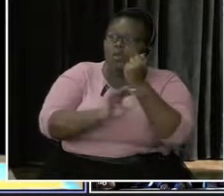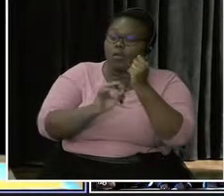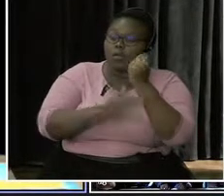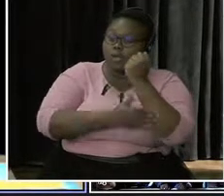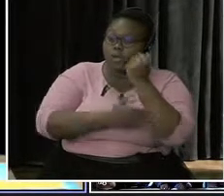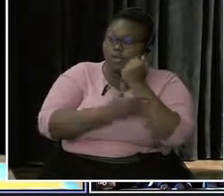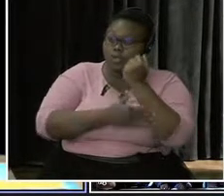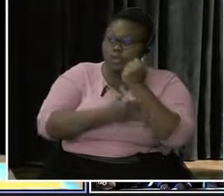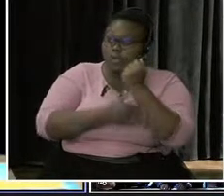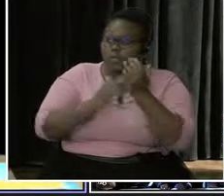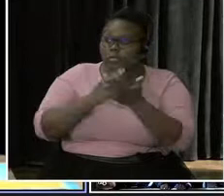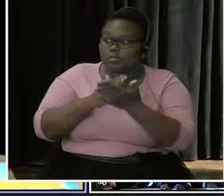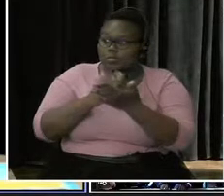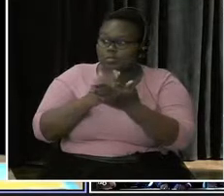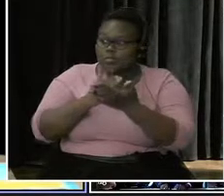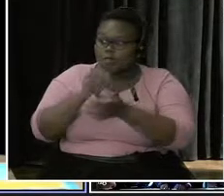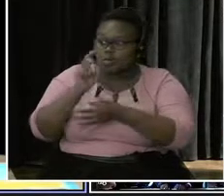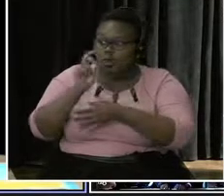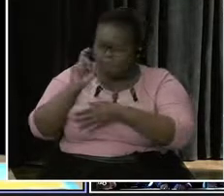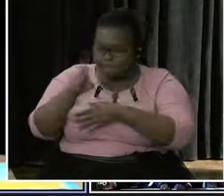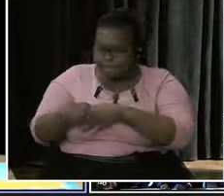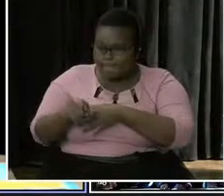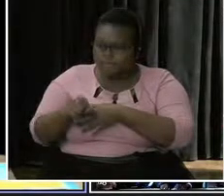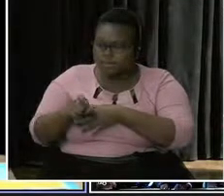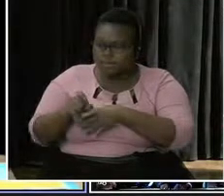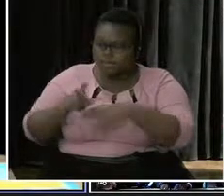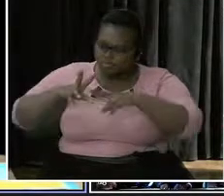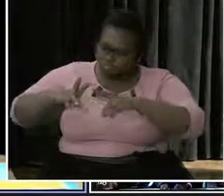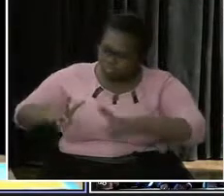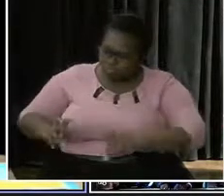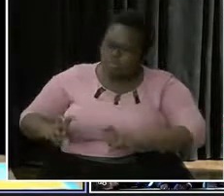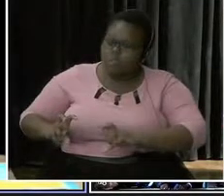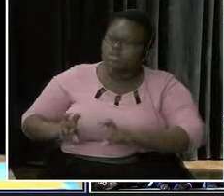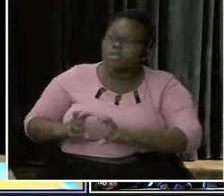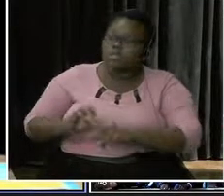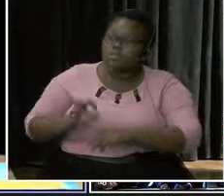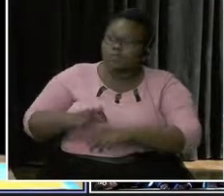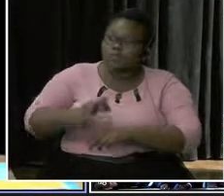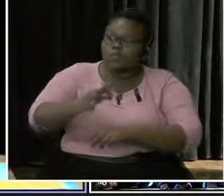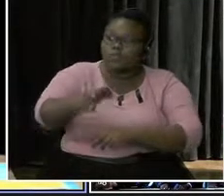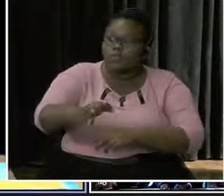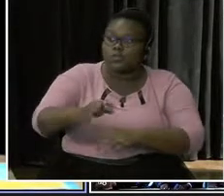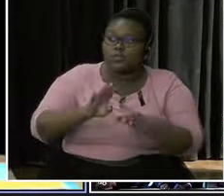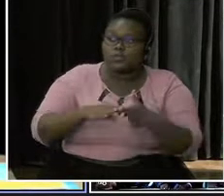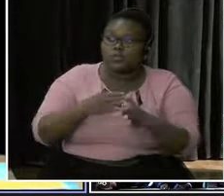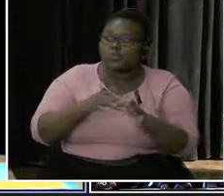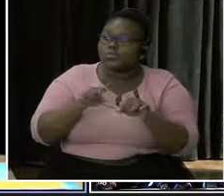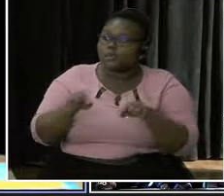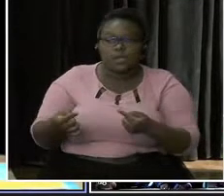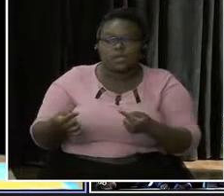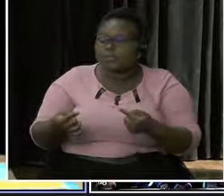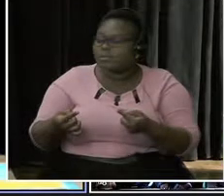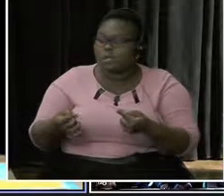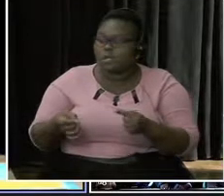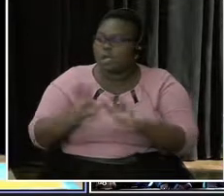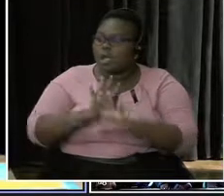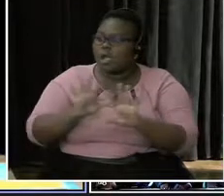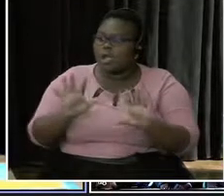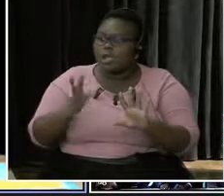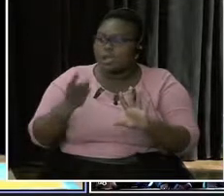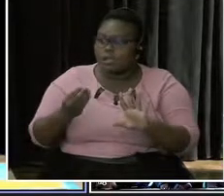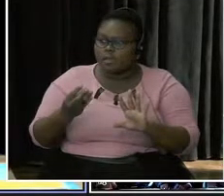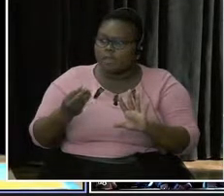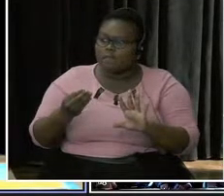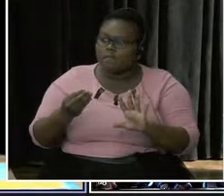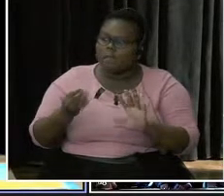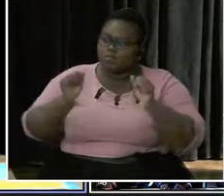at for future policies that are being attended by this council, because we don't have any authority